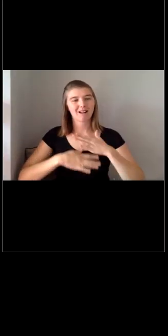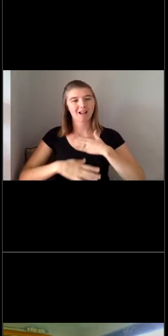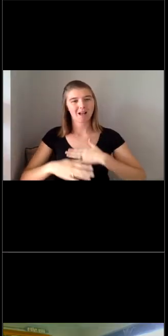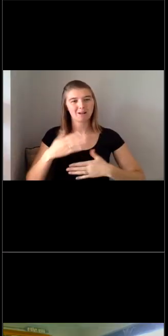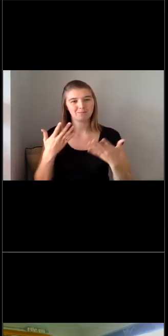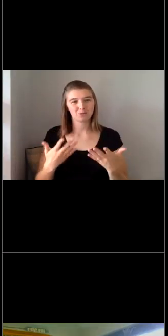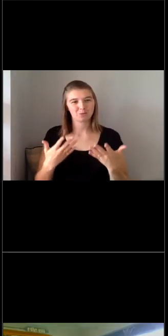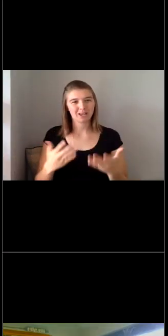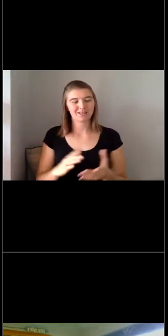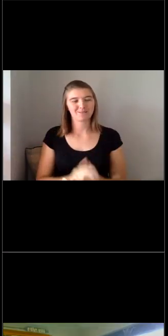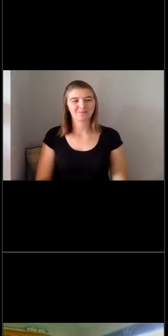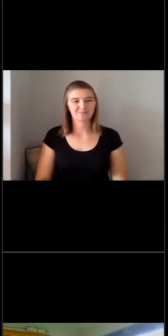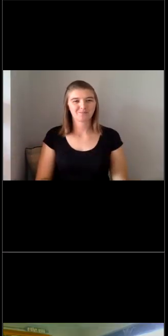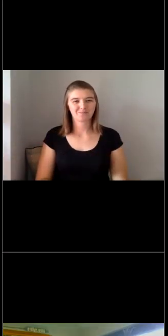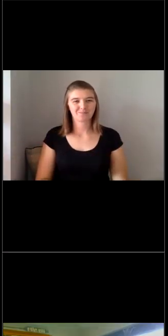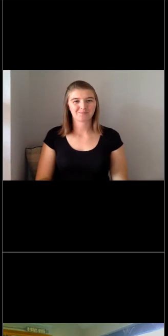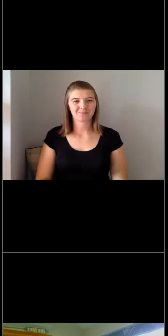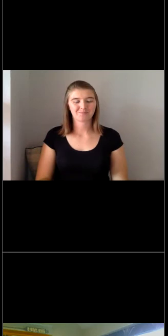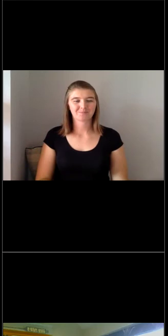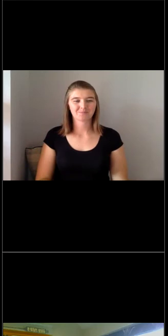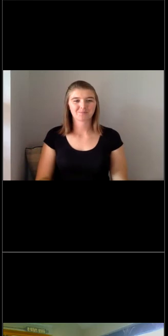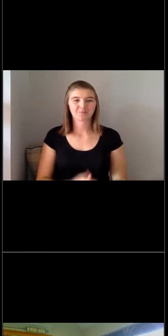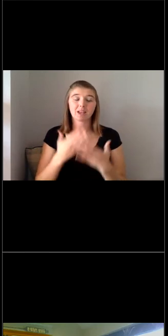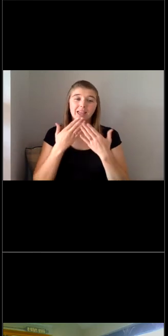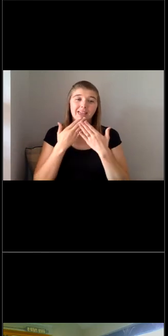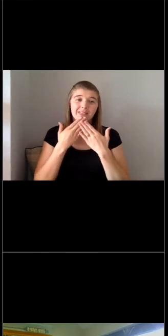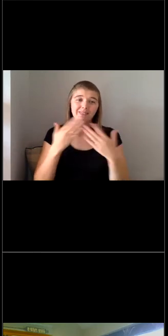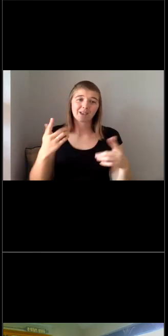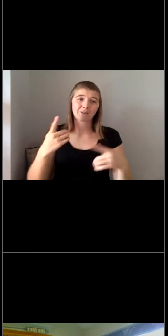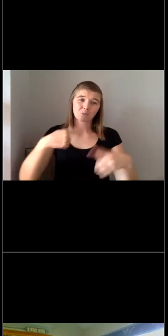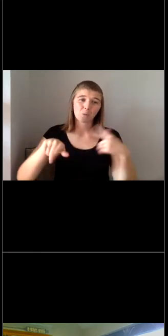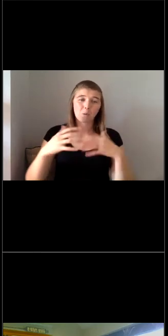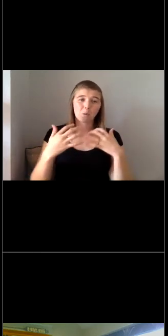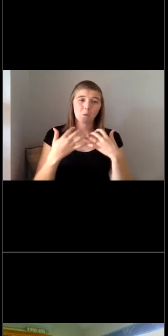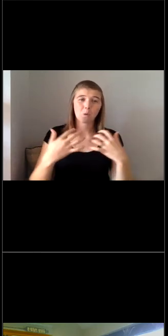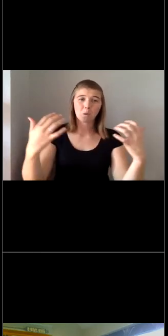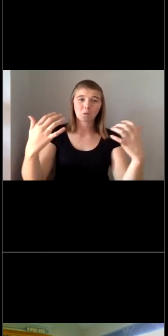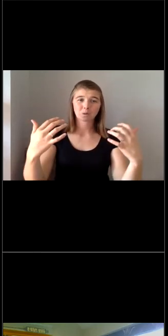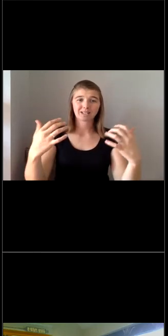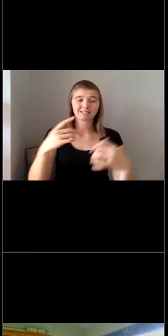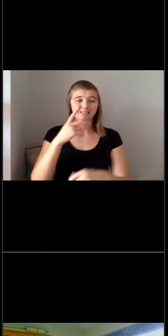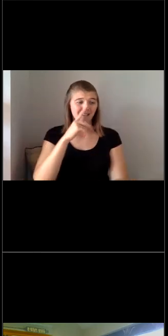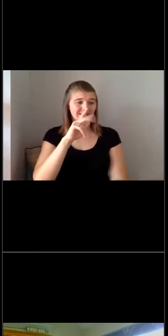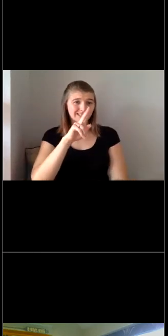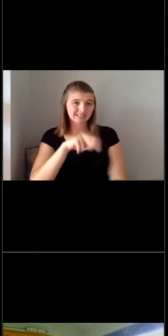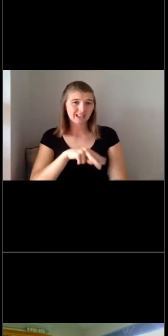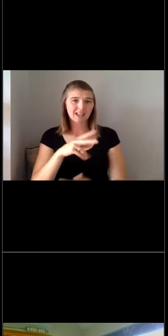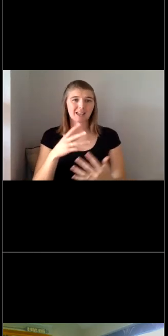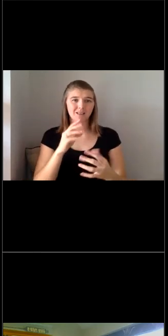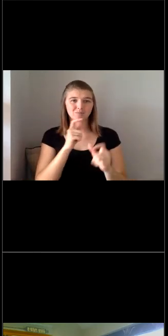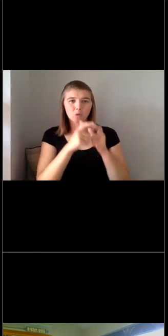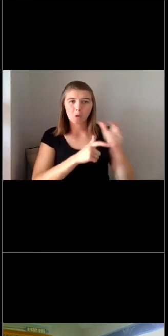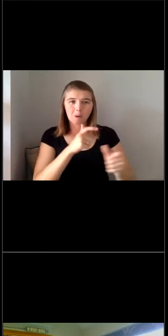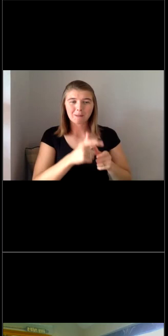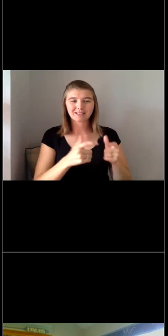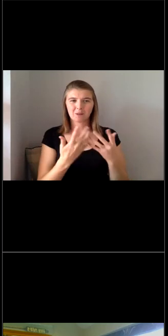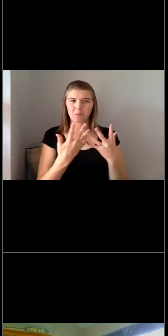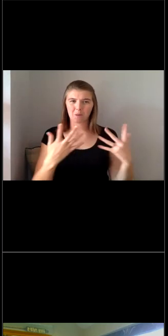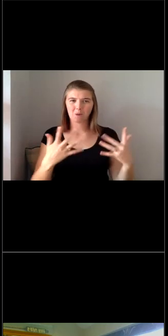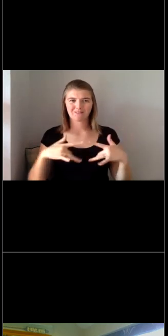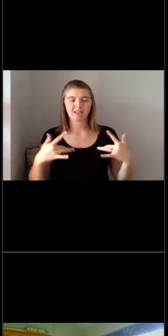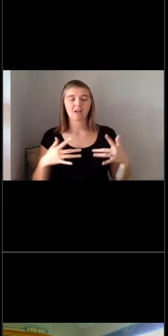Thank you ever so much, Sam, and thank you to everybody who stuck around for that. I can see from the comments already that people are feeling much more relaxed, that